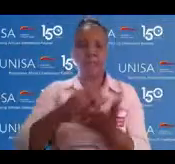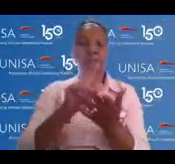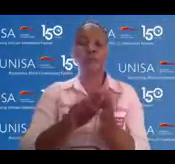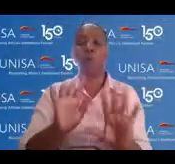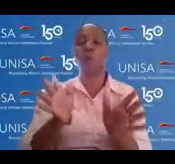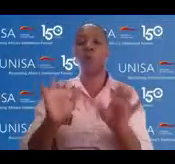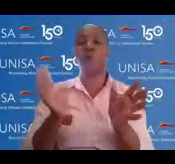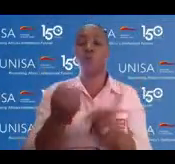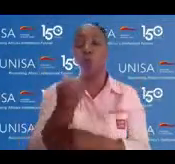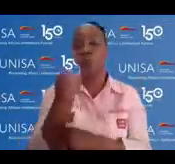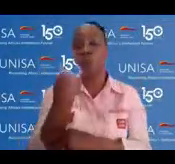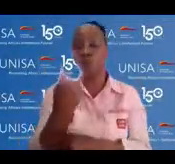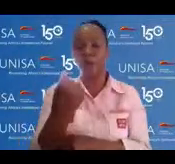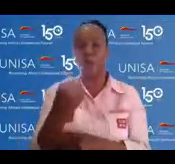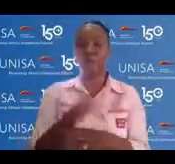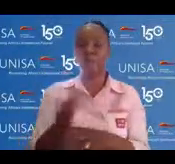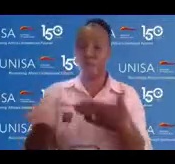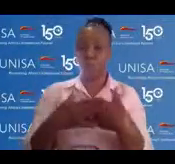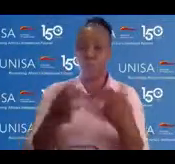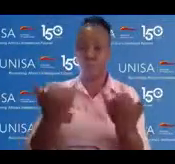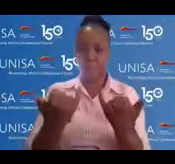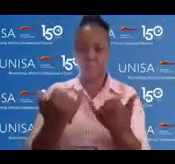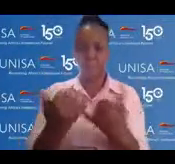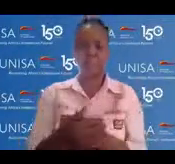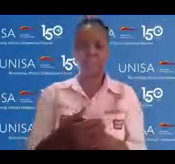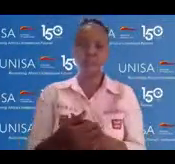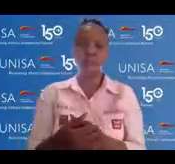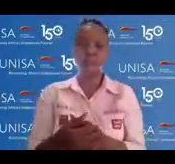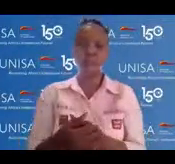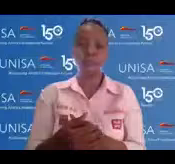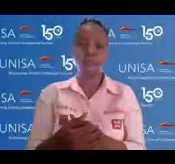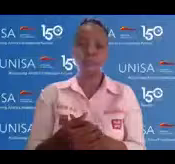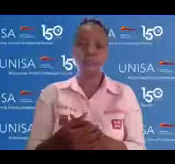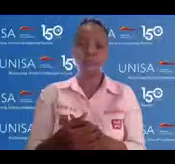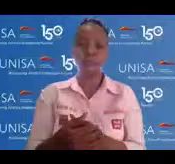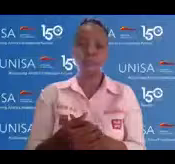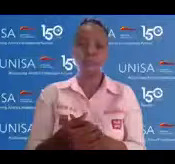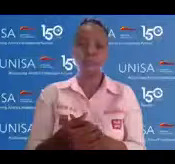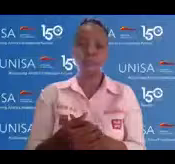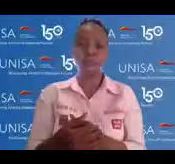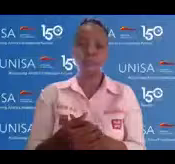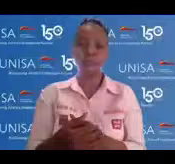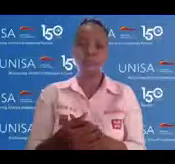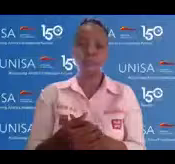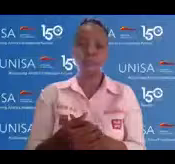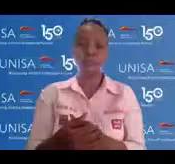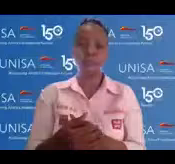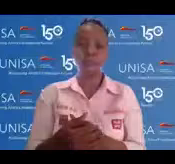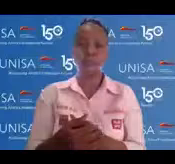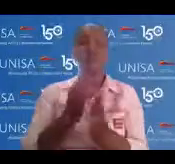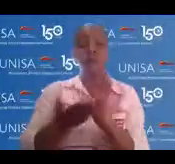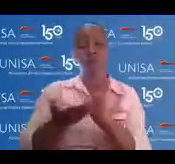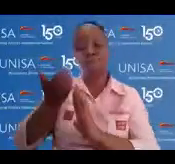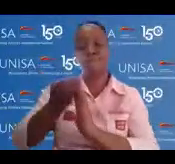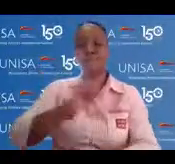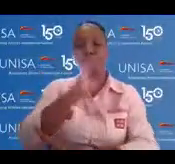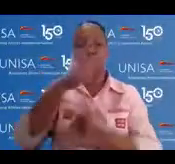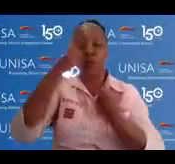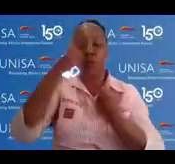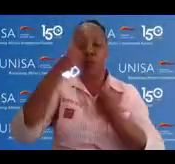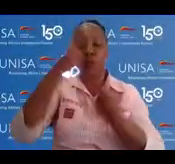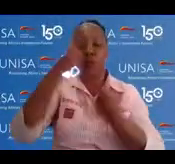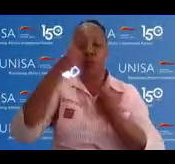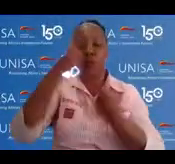I'm closing, after you've confirmed this, you need to make sure that you have updated your profile pictures, or that's